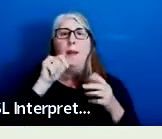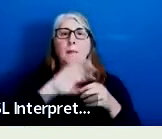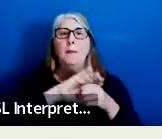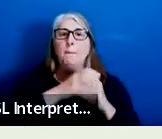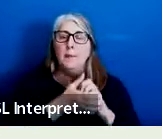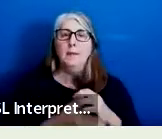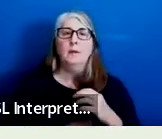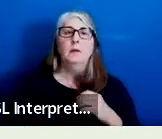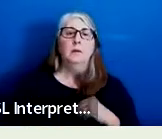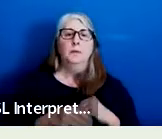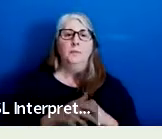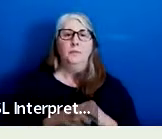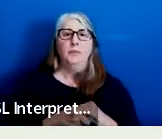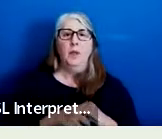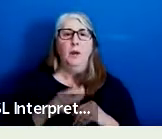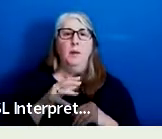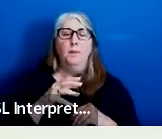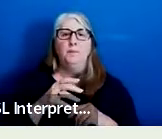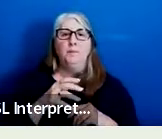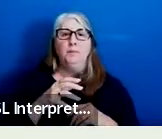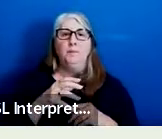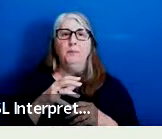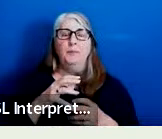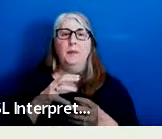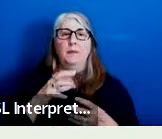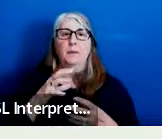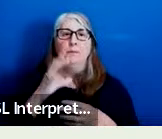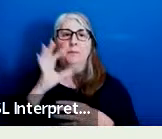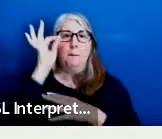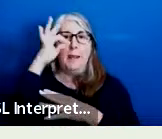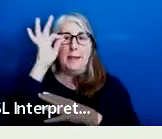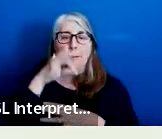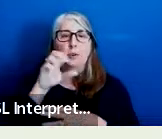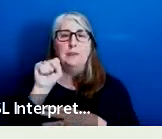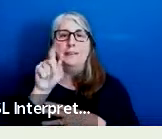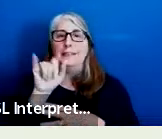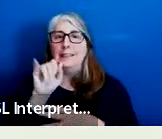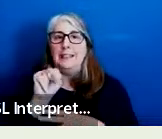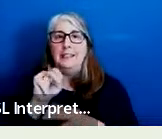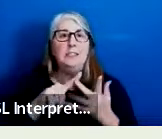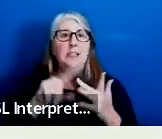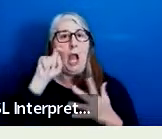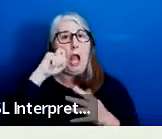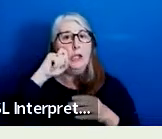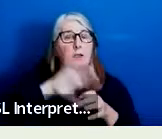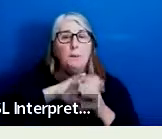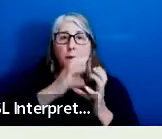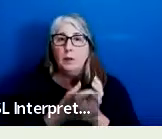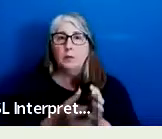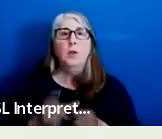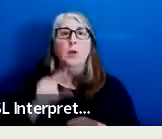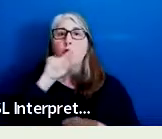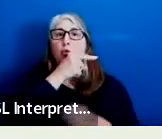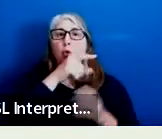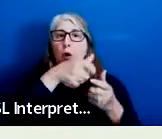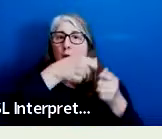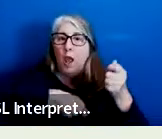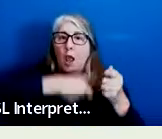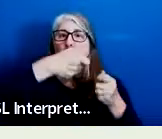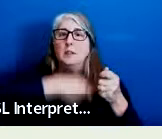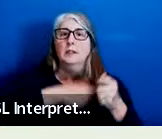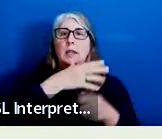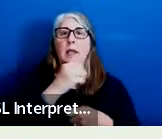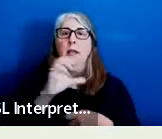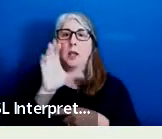pineapple skins, onion peels, corn husks, and cobs. We also